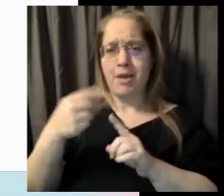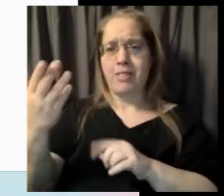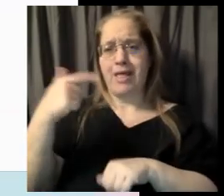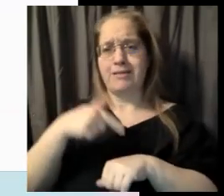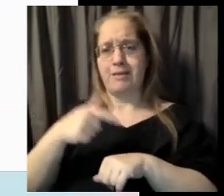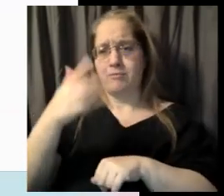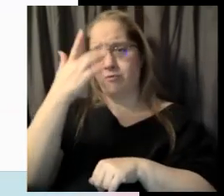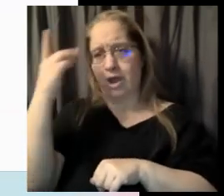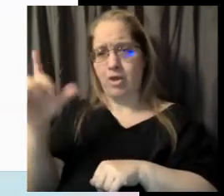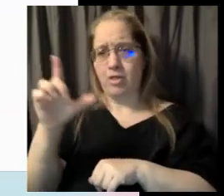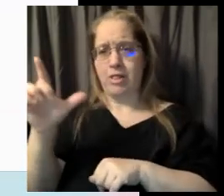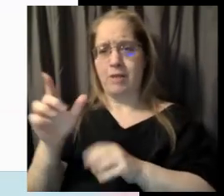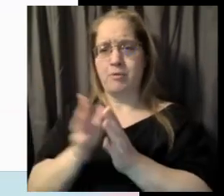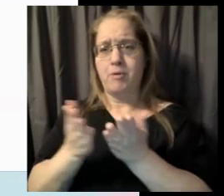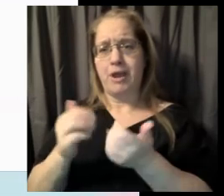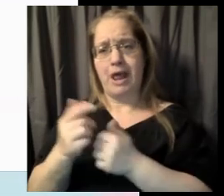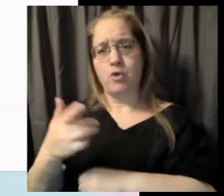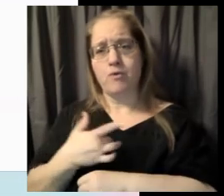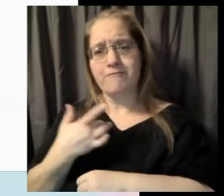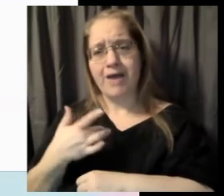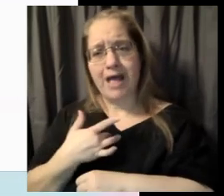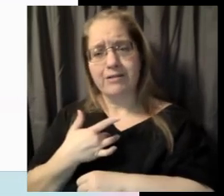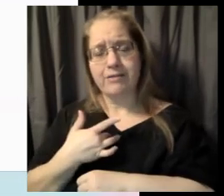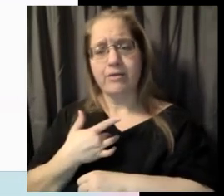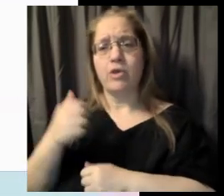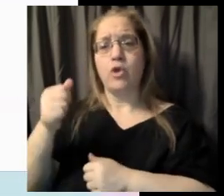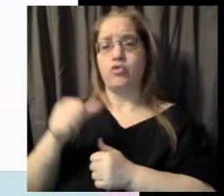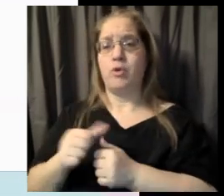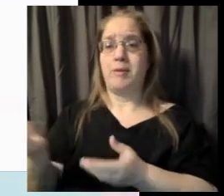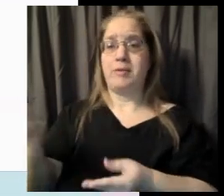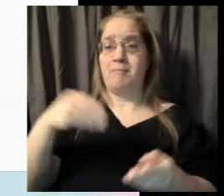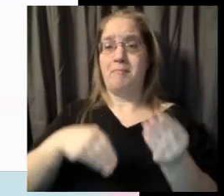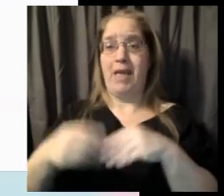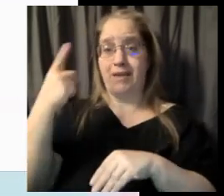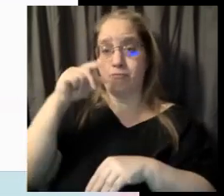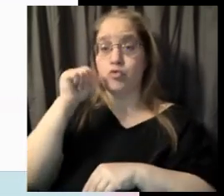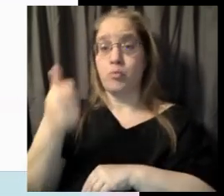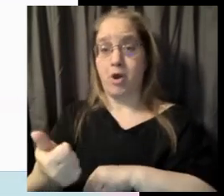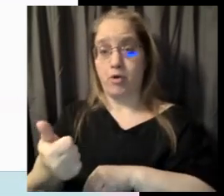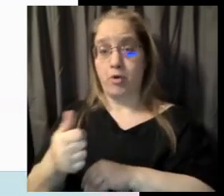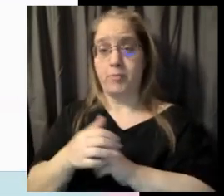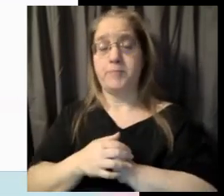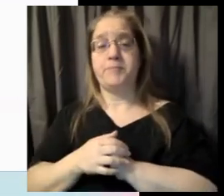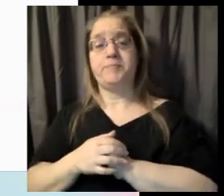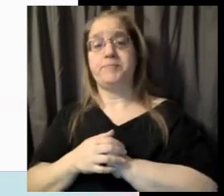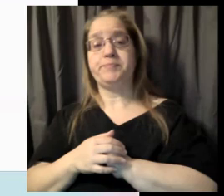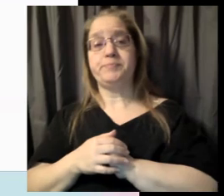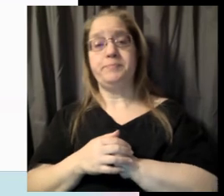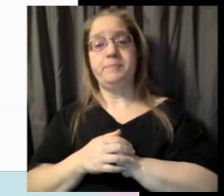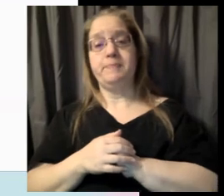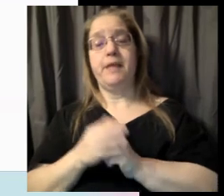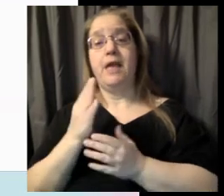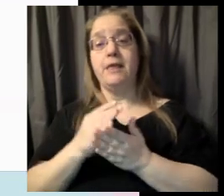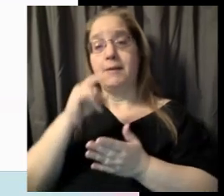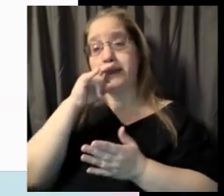library book and how you felt. So let's remember to pack it for tomorrow. Some children may need